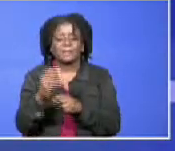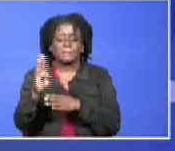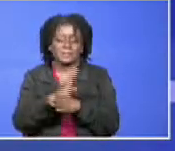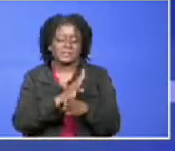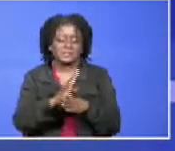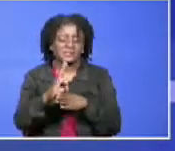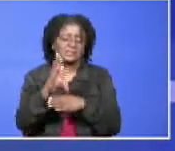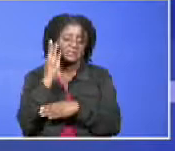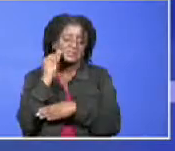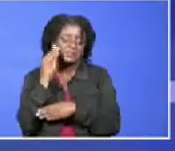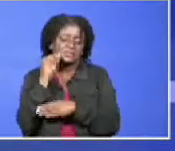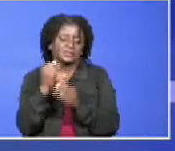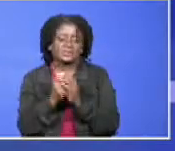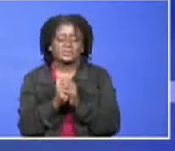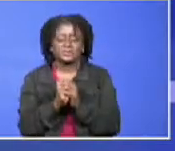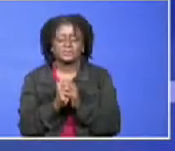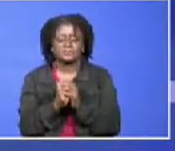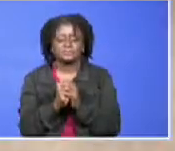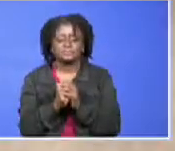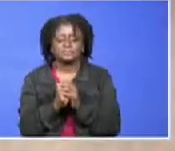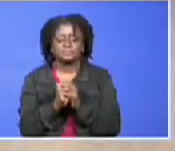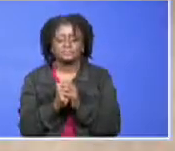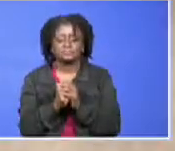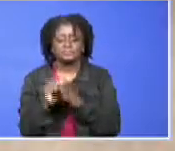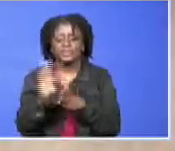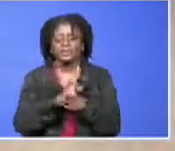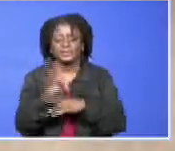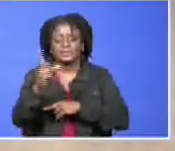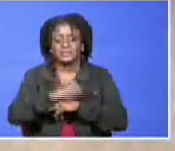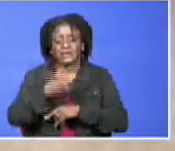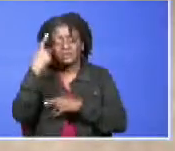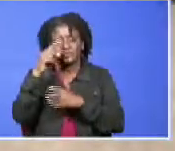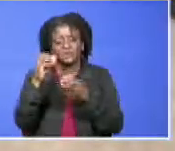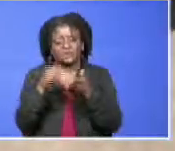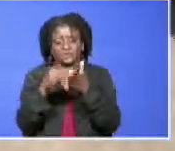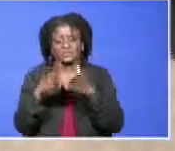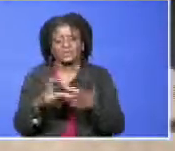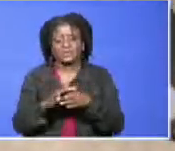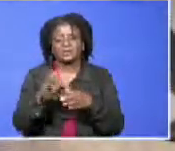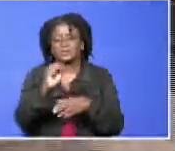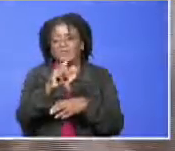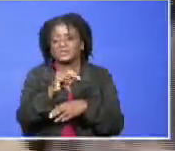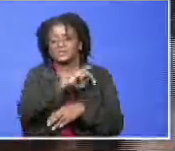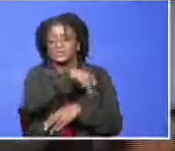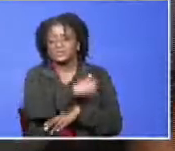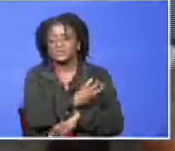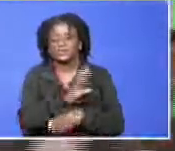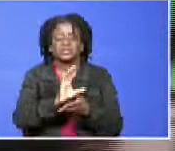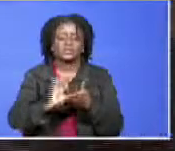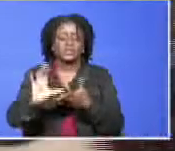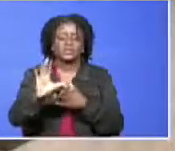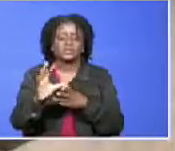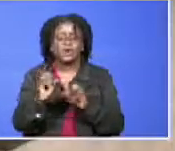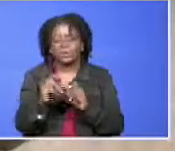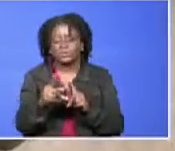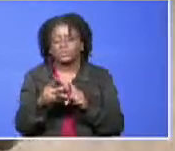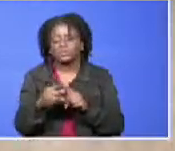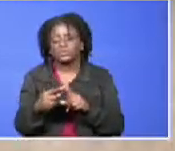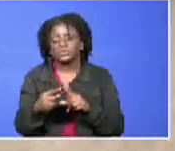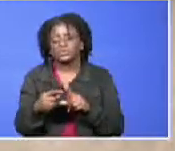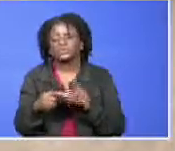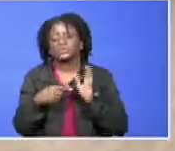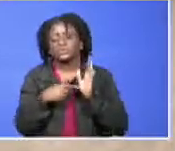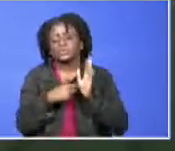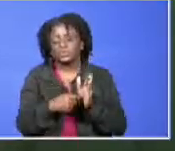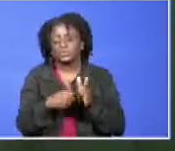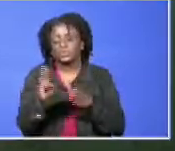experience. Jiminy DeSwain was there. A busy day for students of St. John's College who got an opportunity to put their business skills to